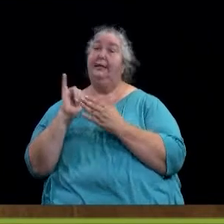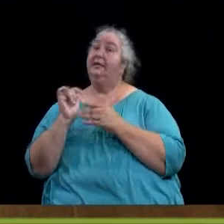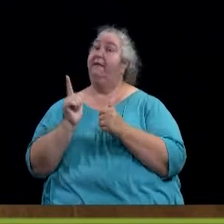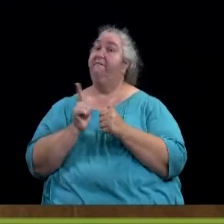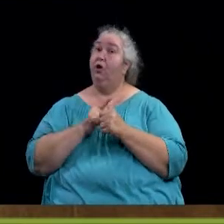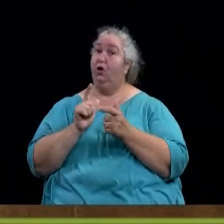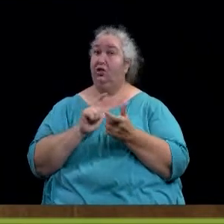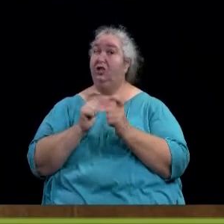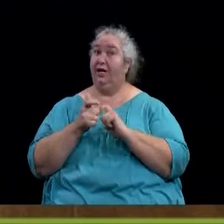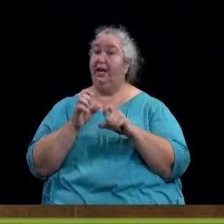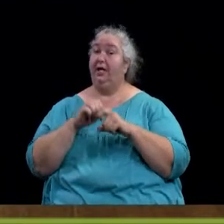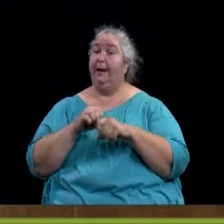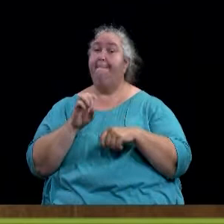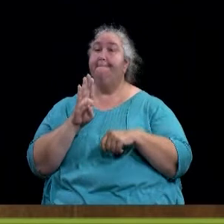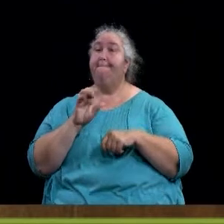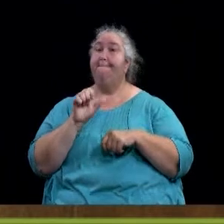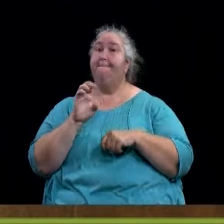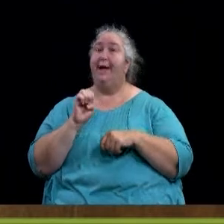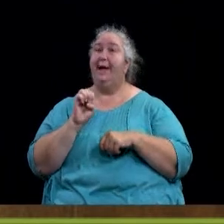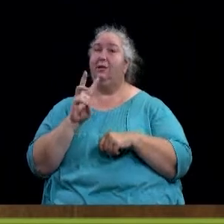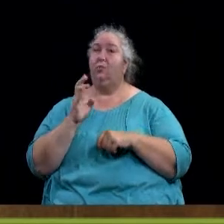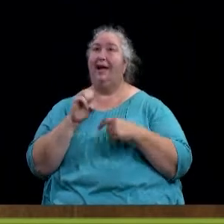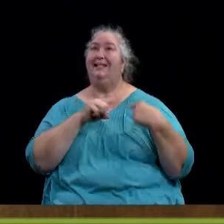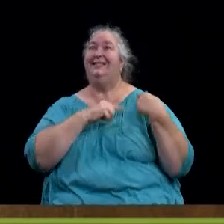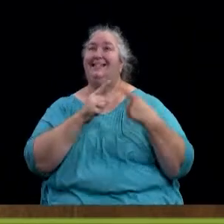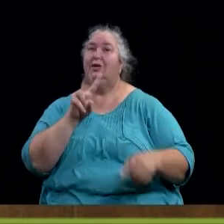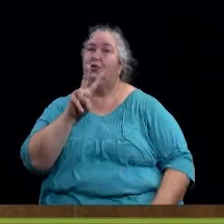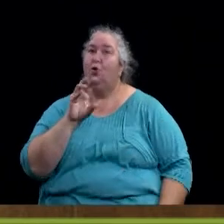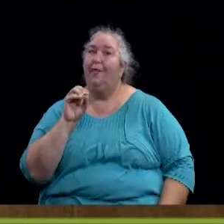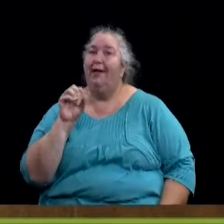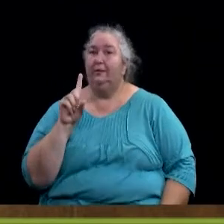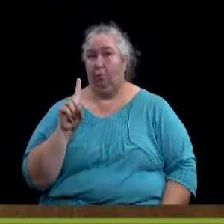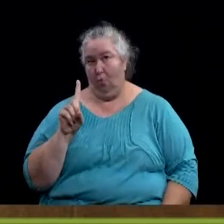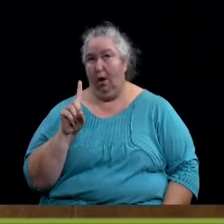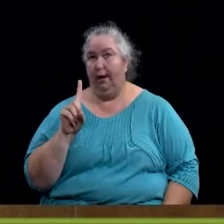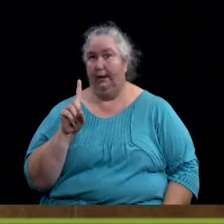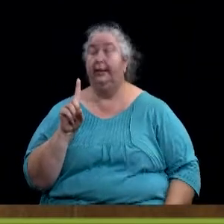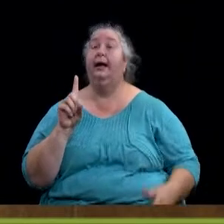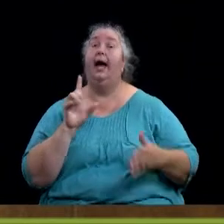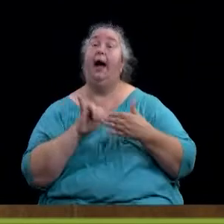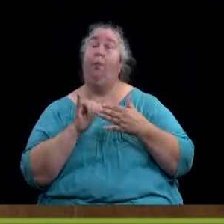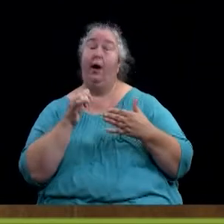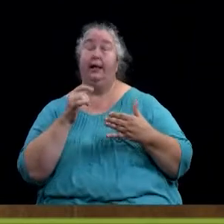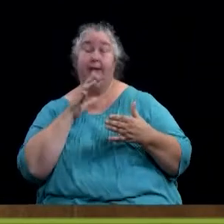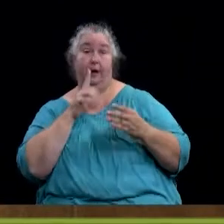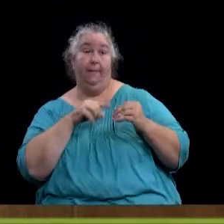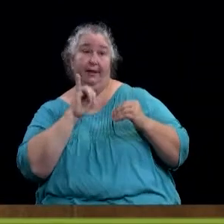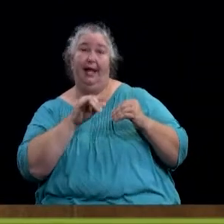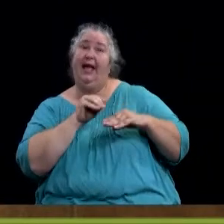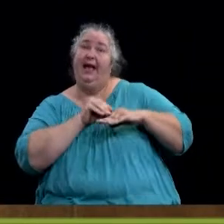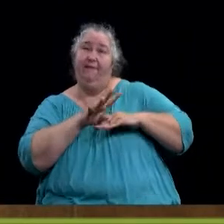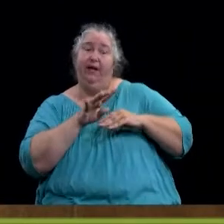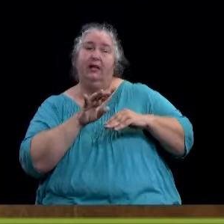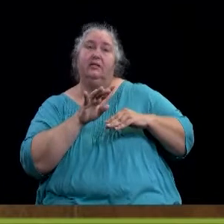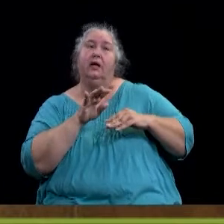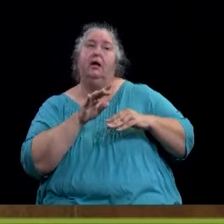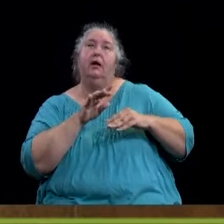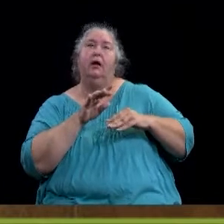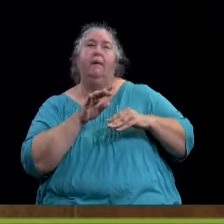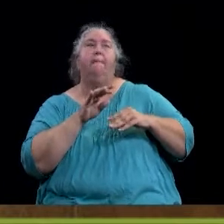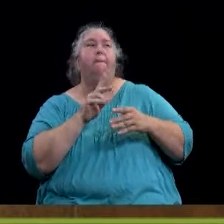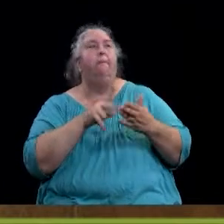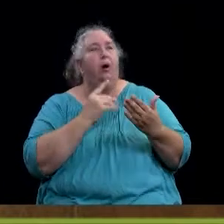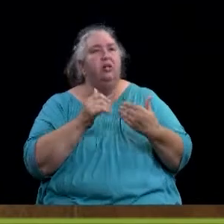2001. This move, I did want to highlight, it only affects projects that are recruited and incentivized under our economic development